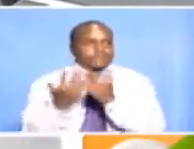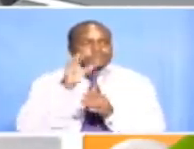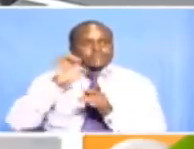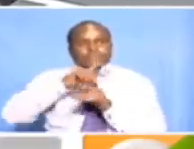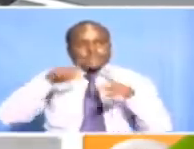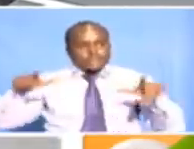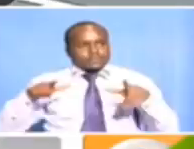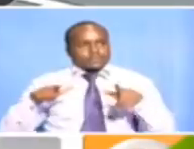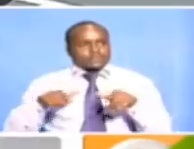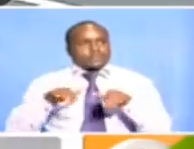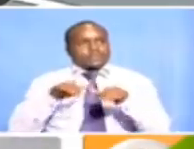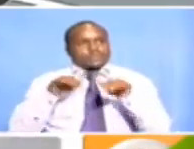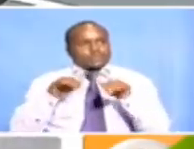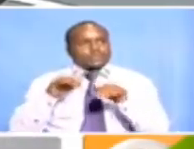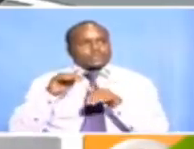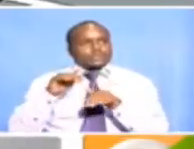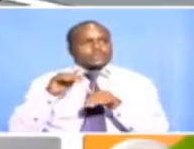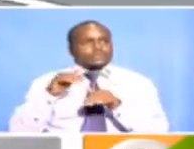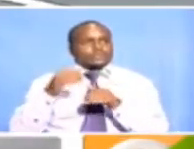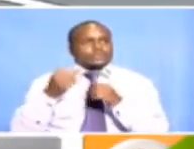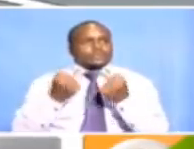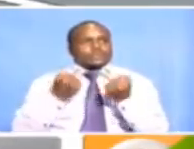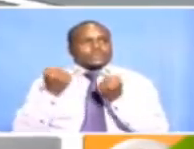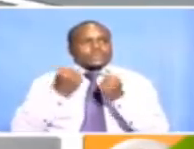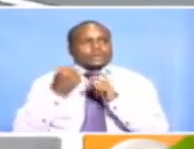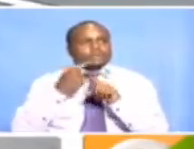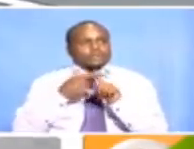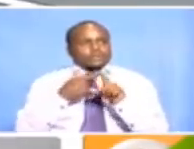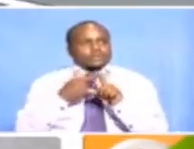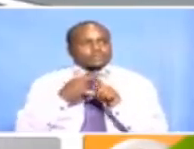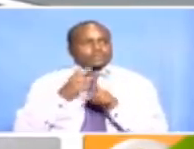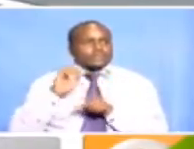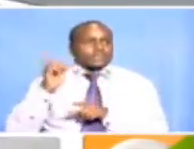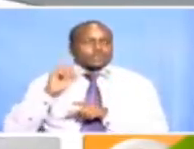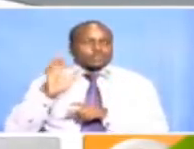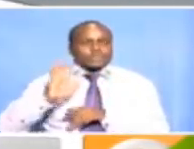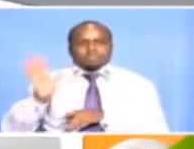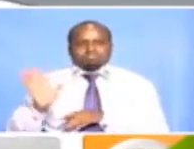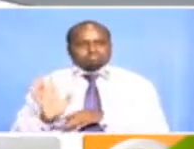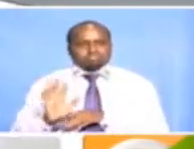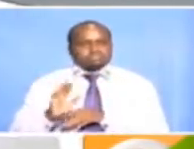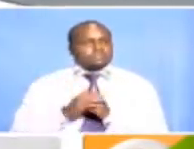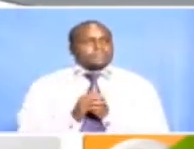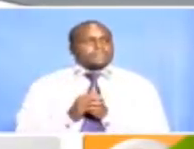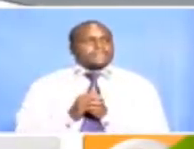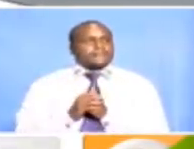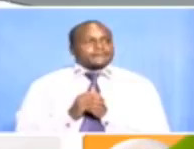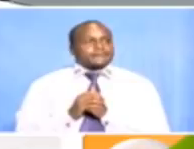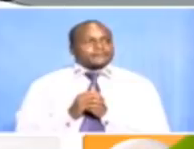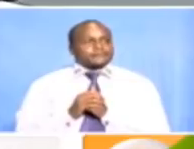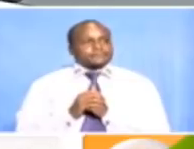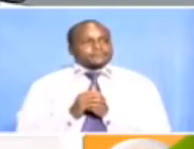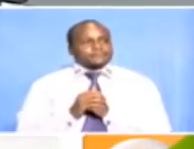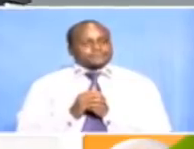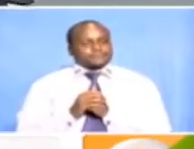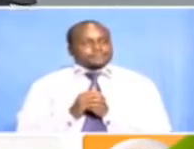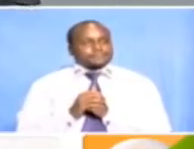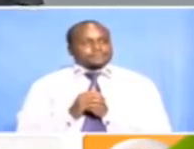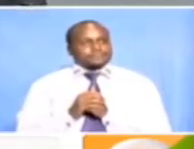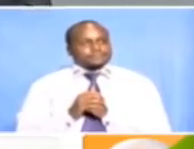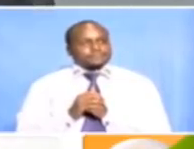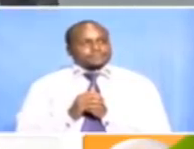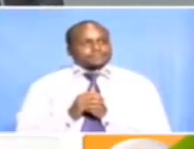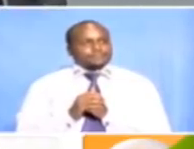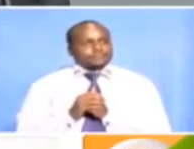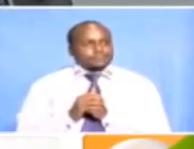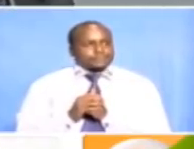Eastlands, we don't have to wait for a fire brigade to come all the way from Tomboya Street in the city. Yeah. I mean, in the city center. Are you proud to